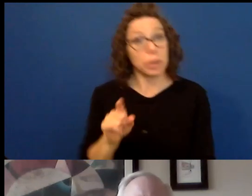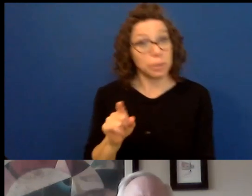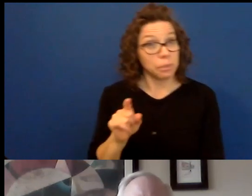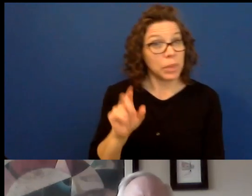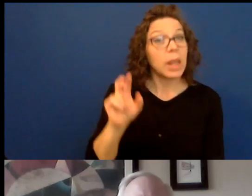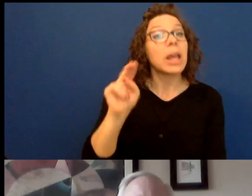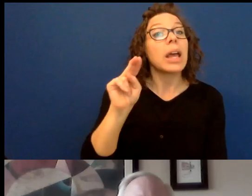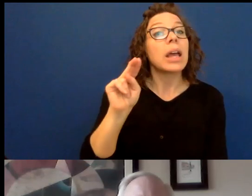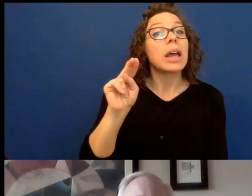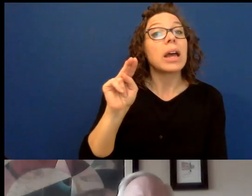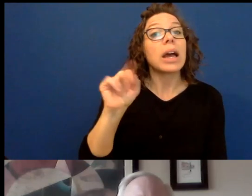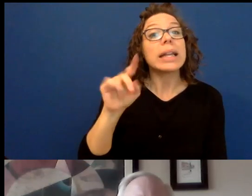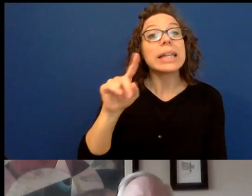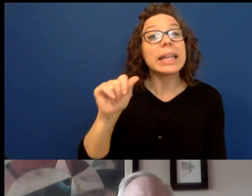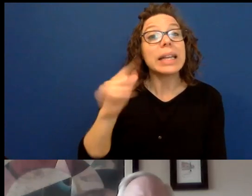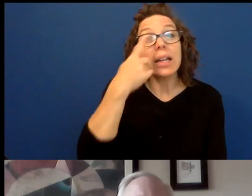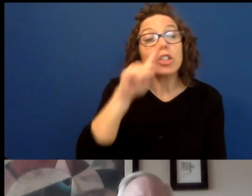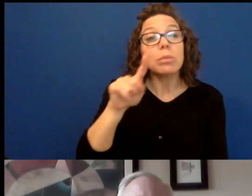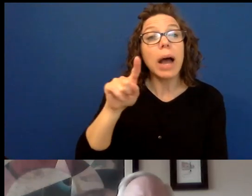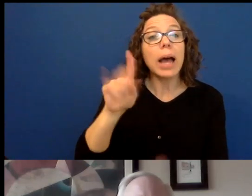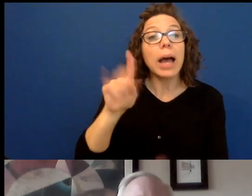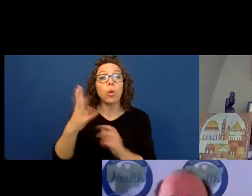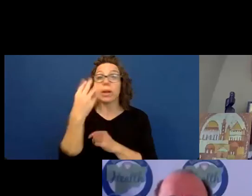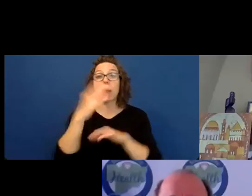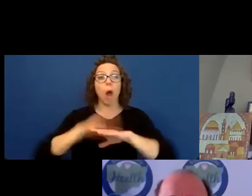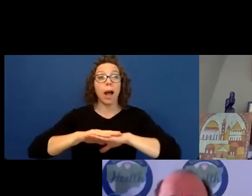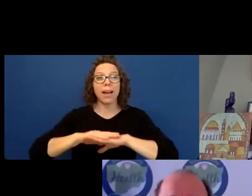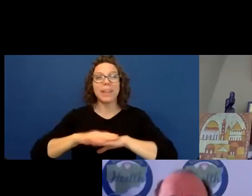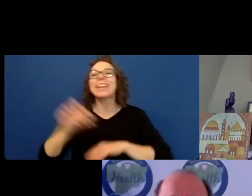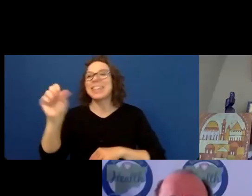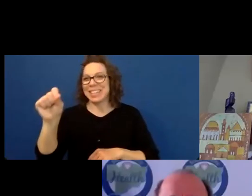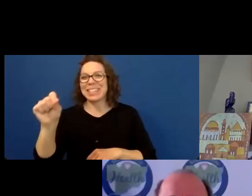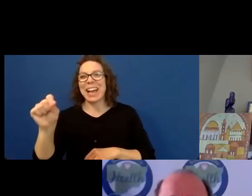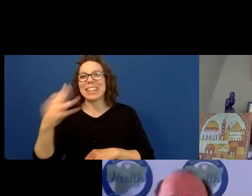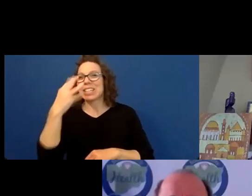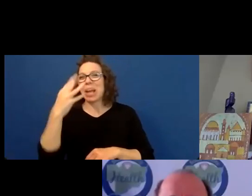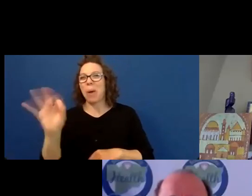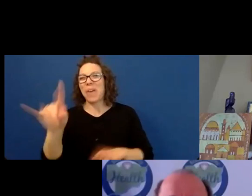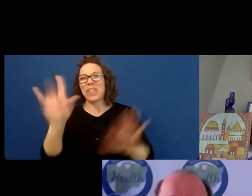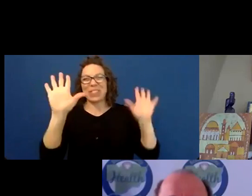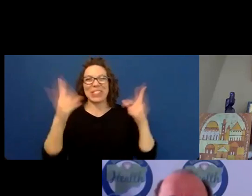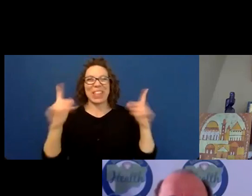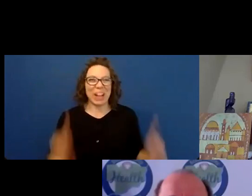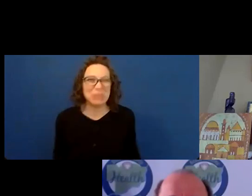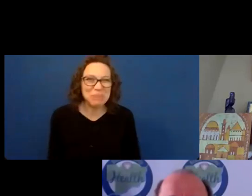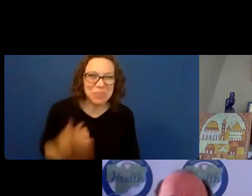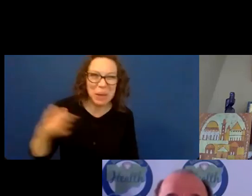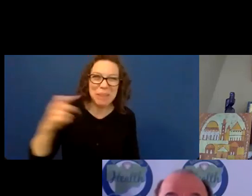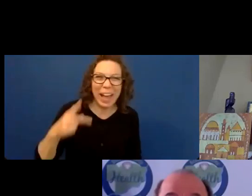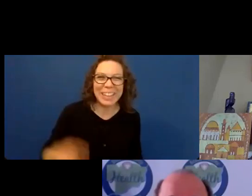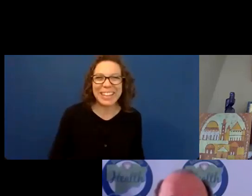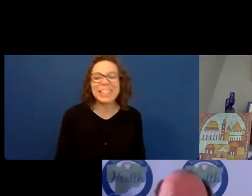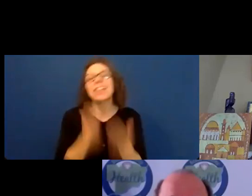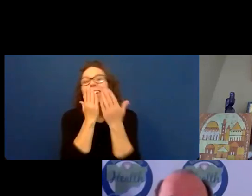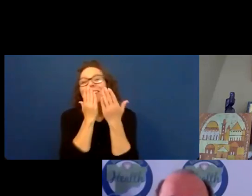put your camera back on for us? Yeah, but you took me offline. There I am. Okay, I'm back. Thank you so